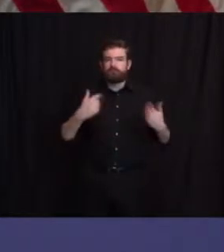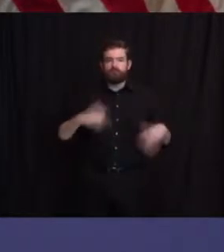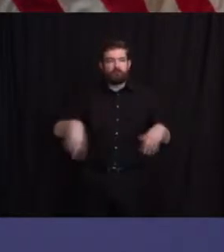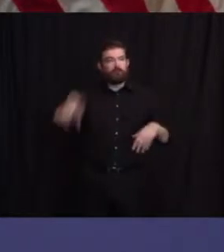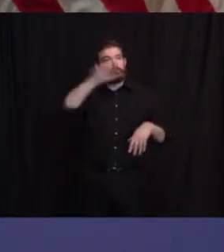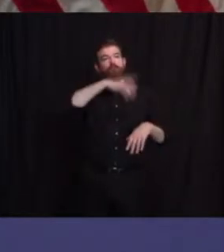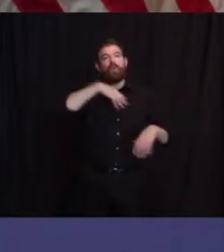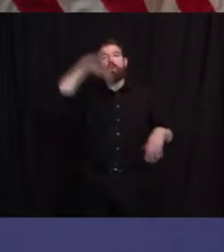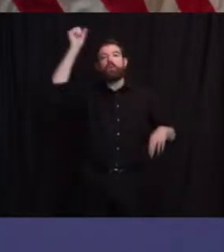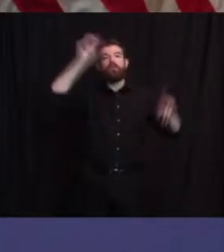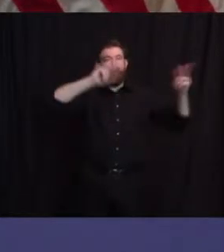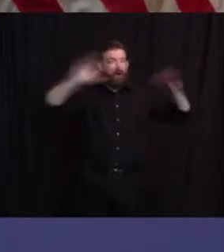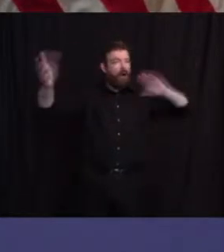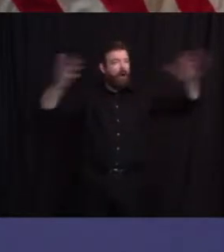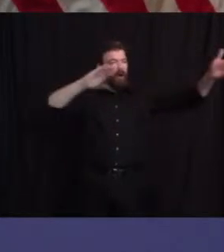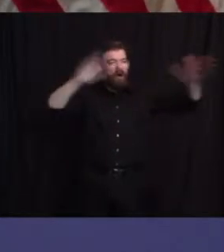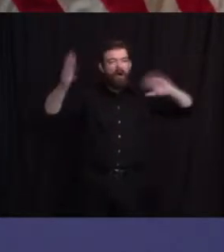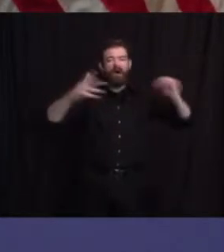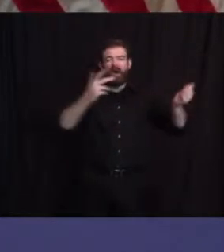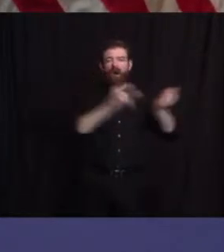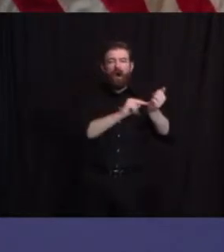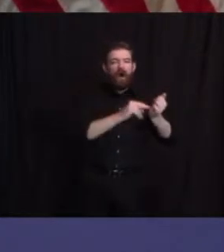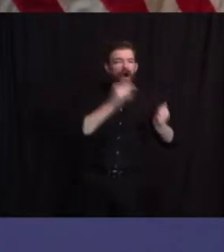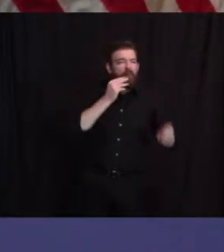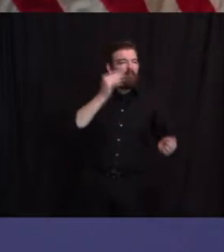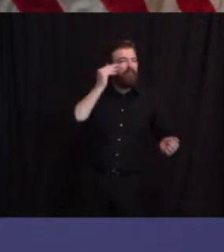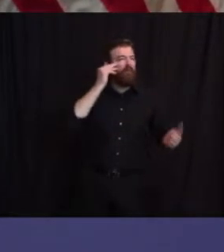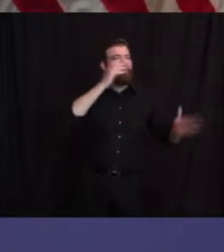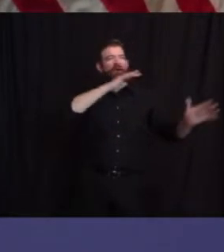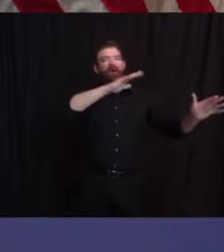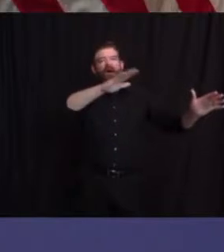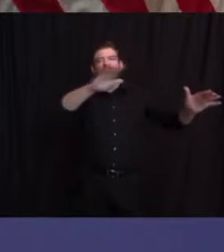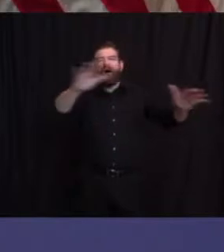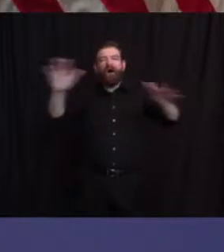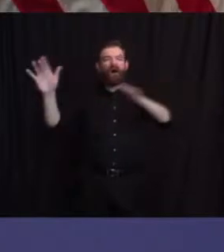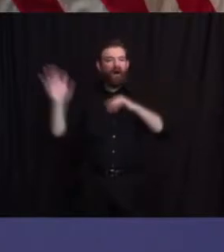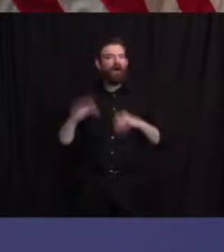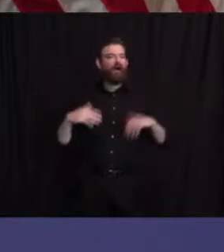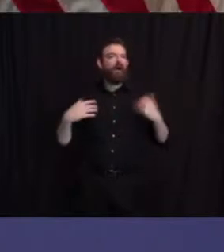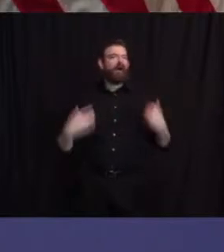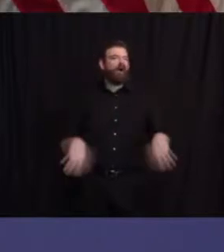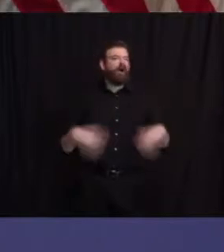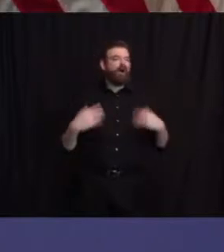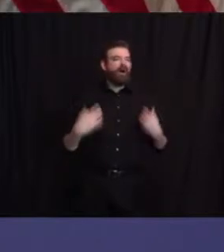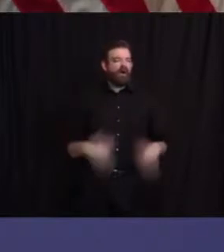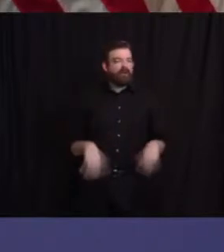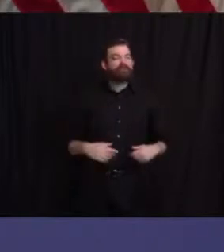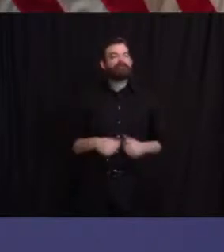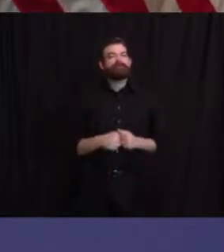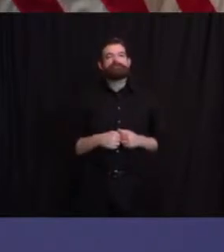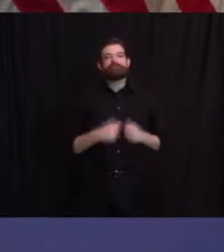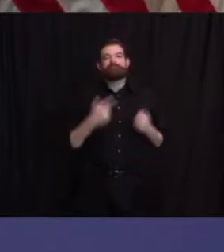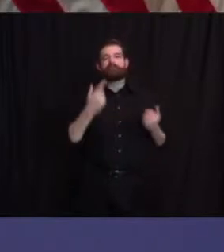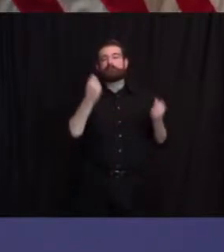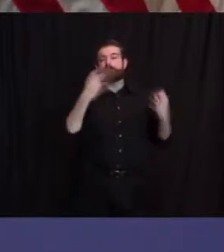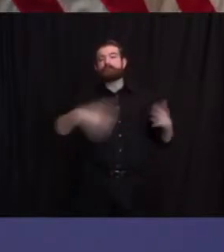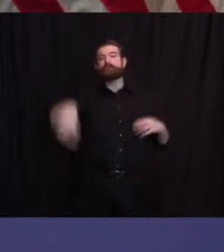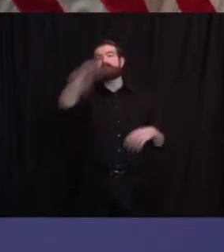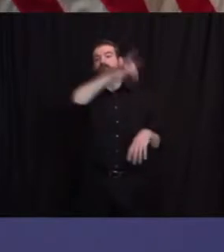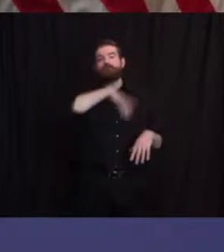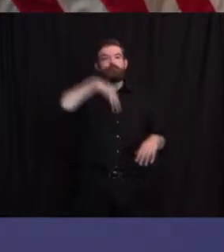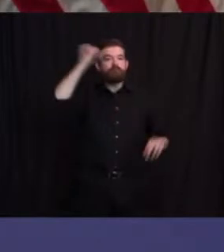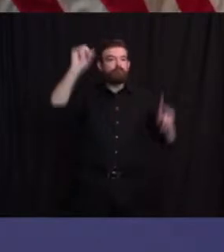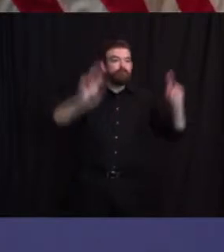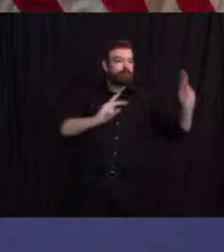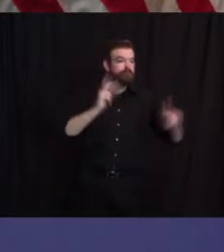long-term care is an example of that. Folks with comorbidities, communities of color, density, all